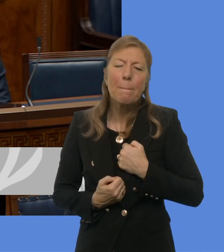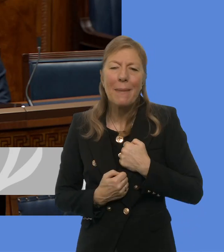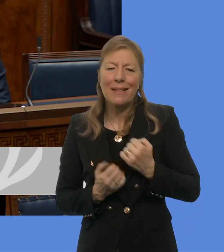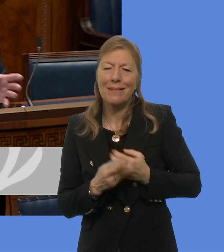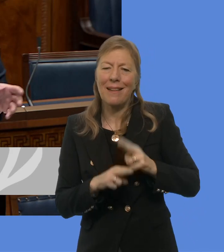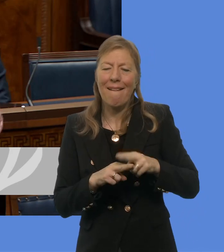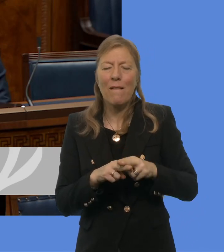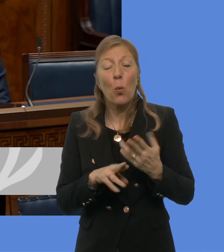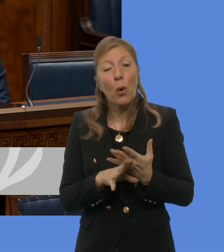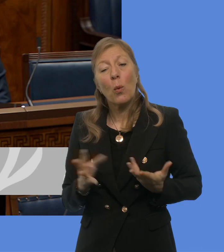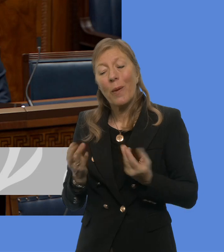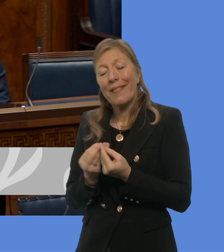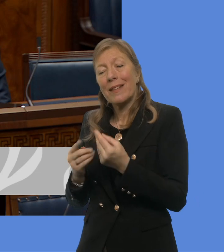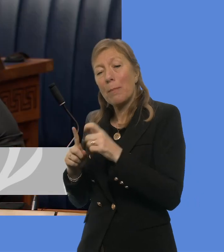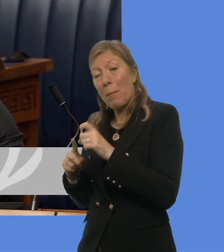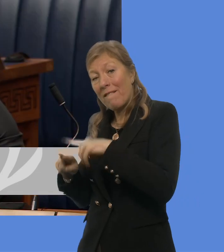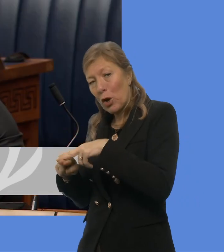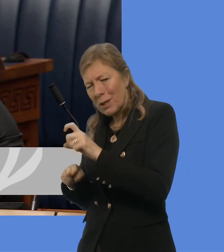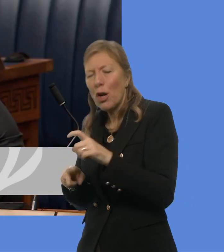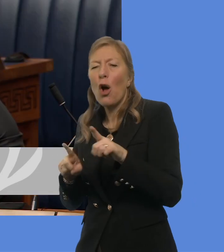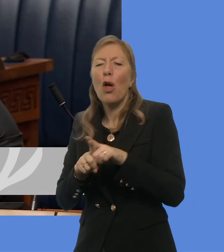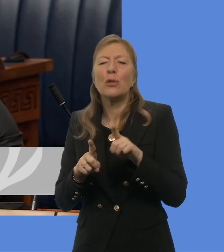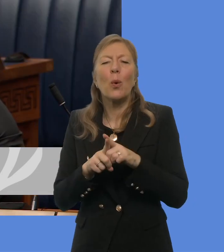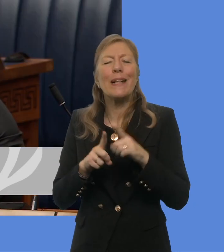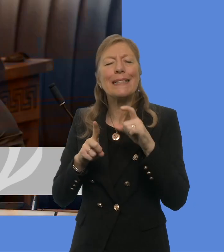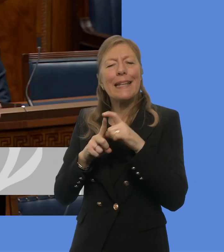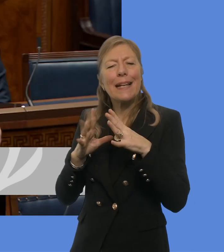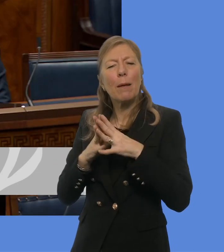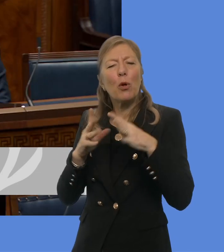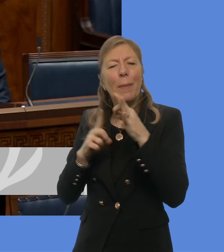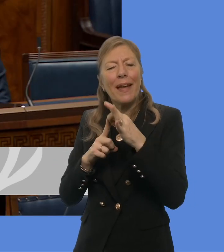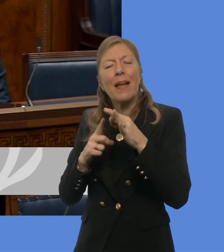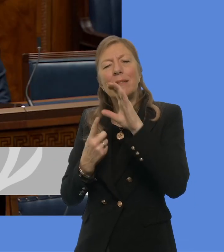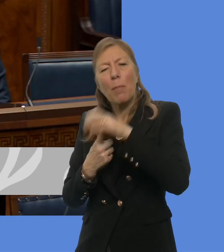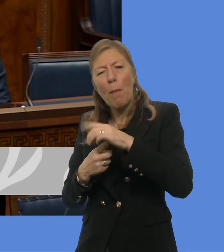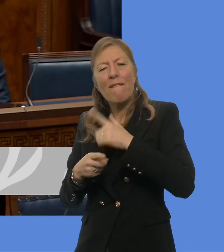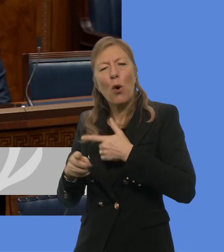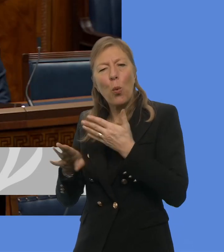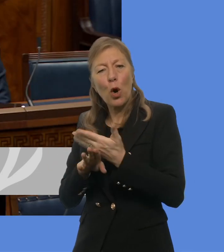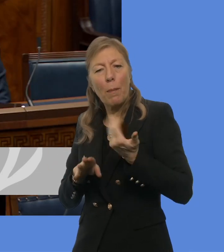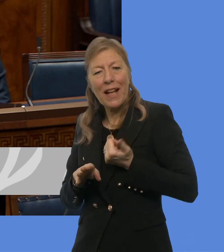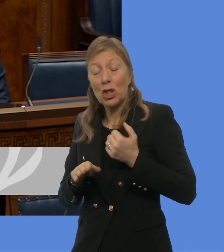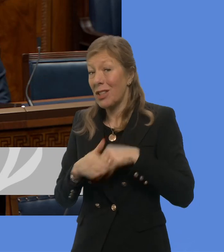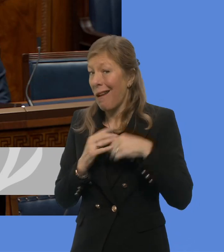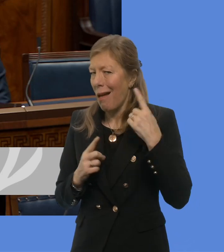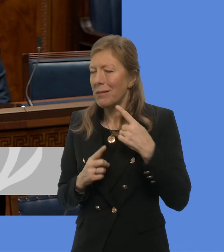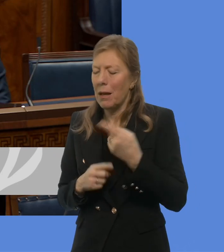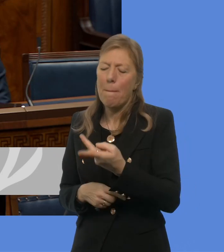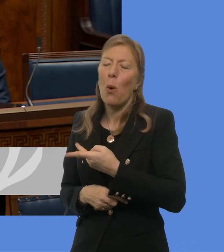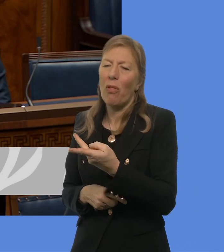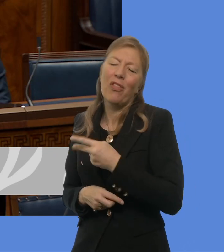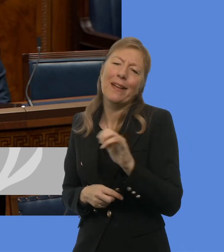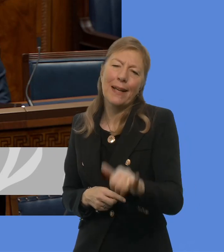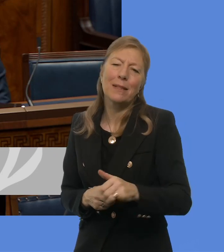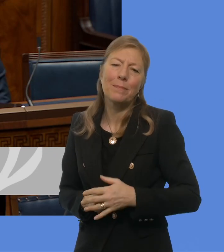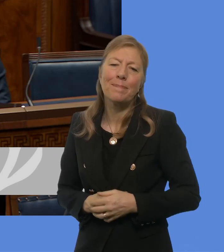Ireland, but also the Department of Work and Pensions in London. This is, as I said, a complex area, and it is our intention to get the